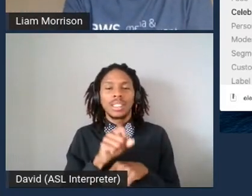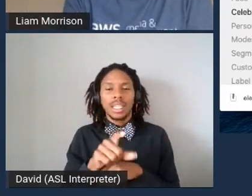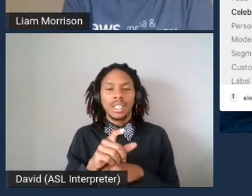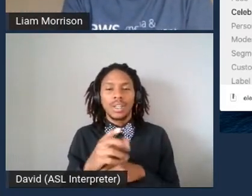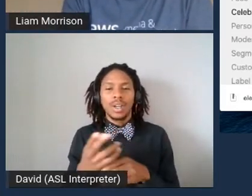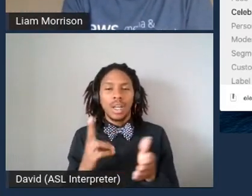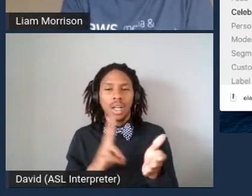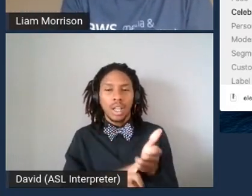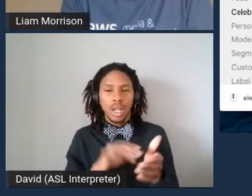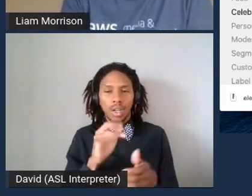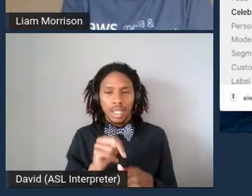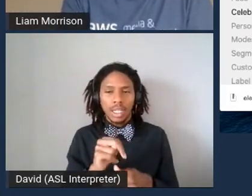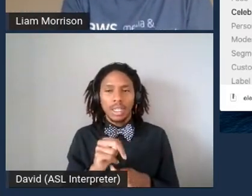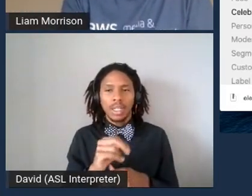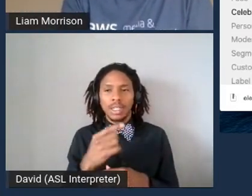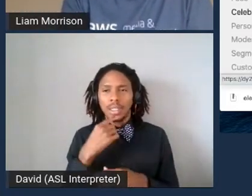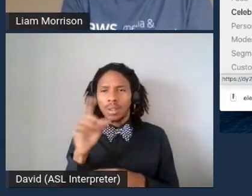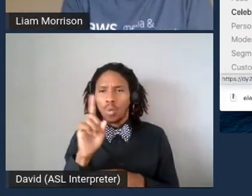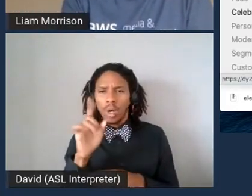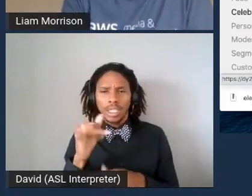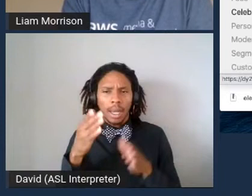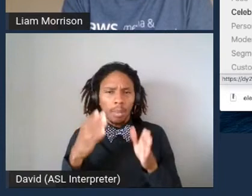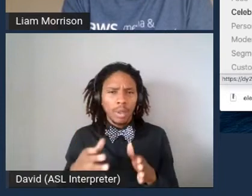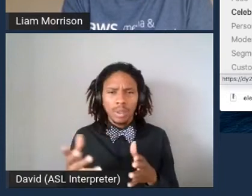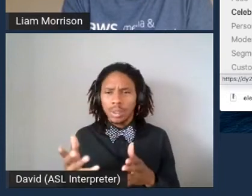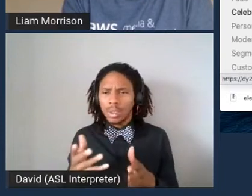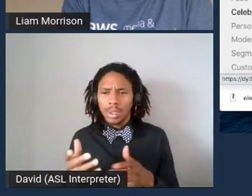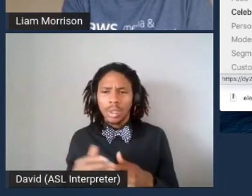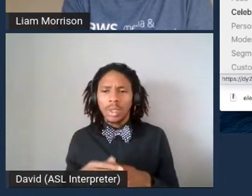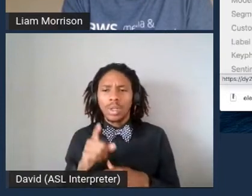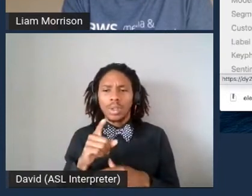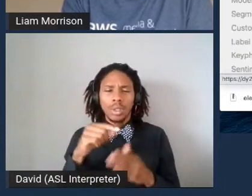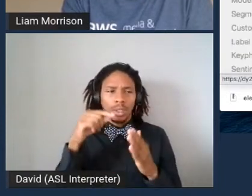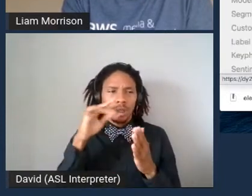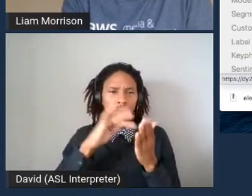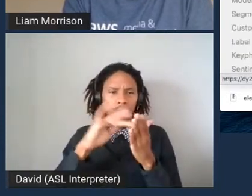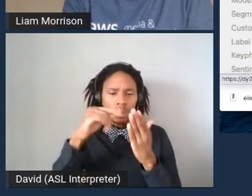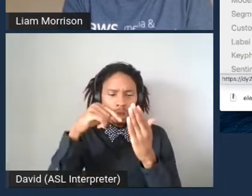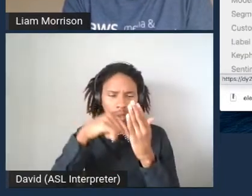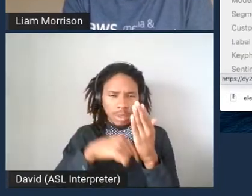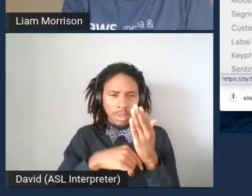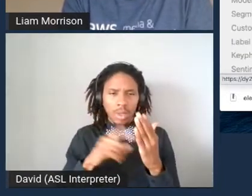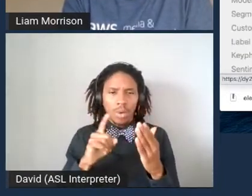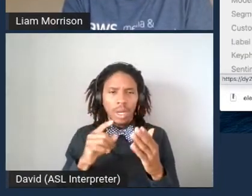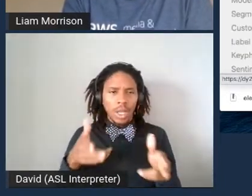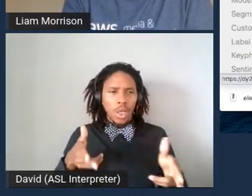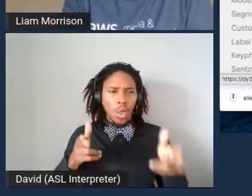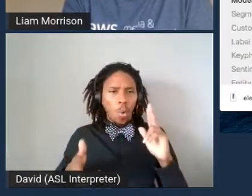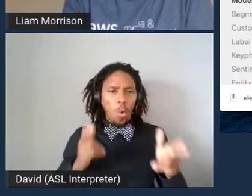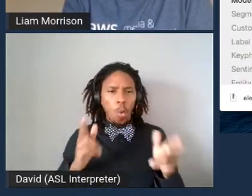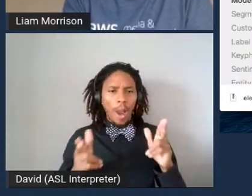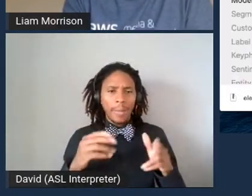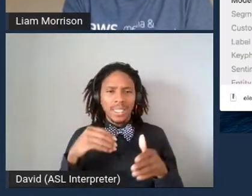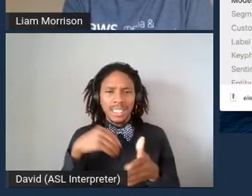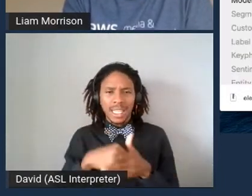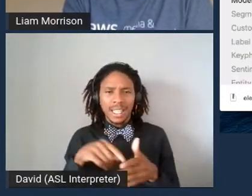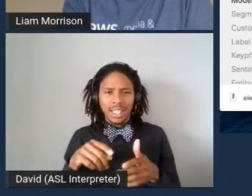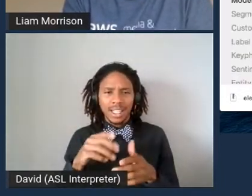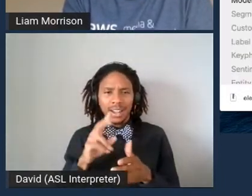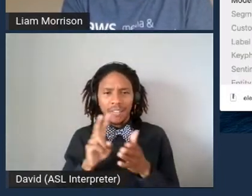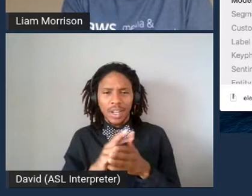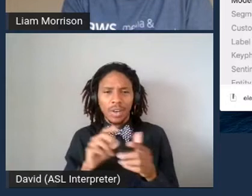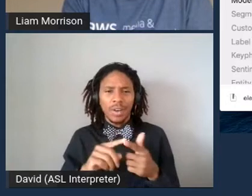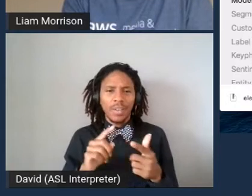this person. You can go down to where are the weapons in this video. So where is the